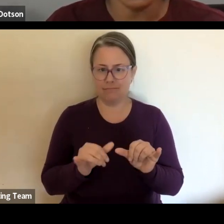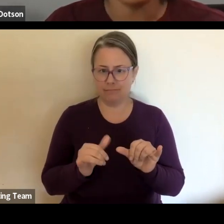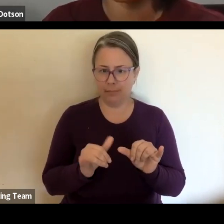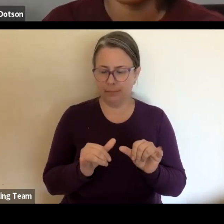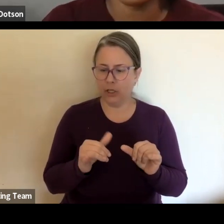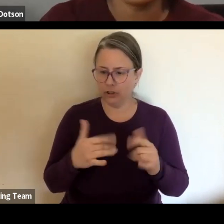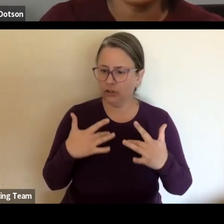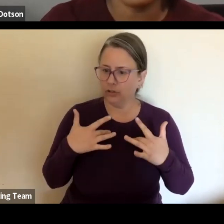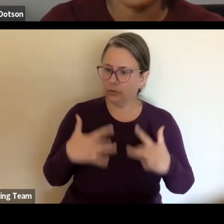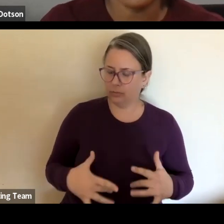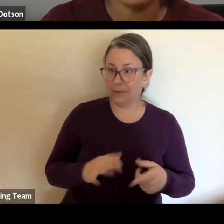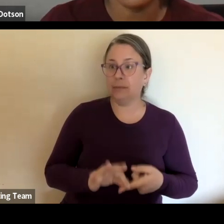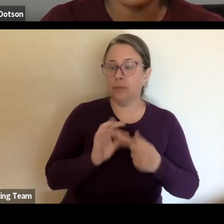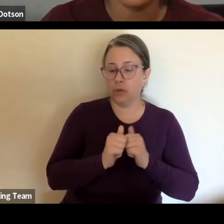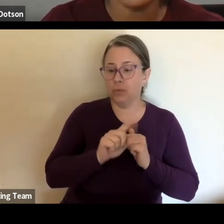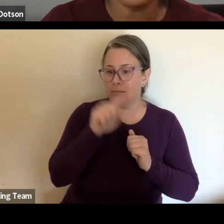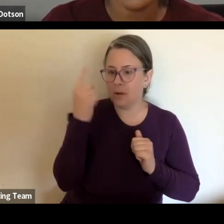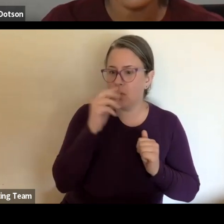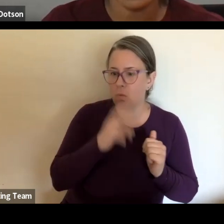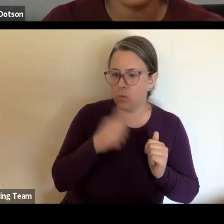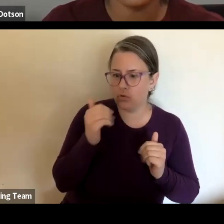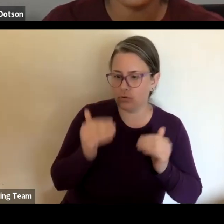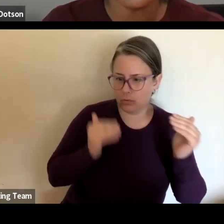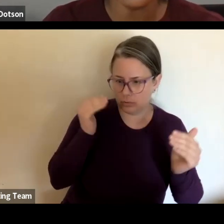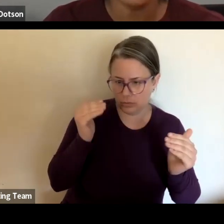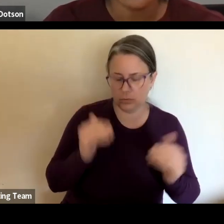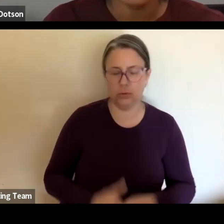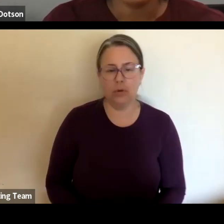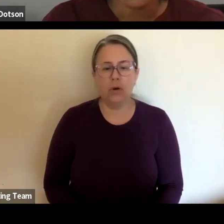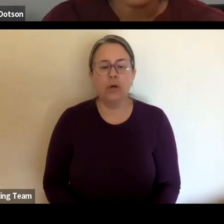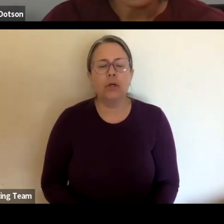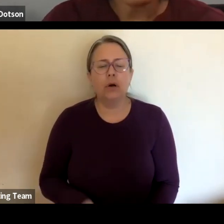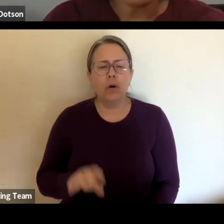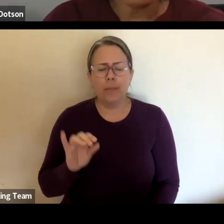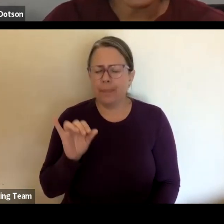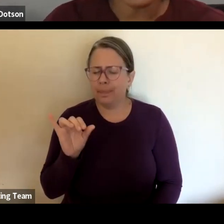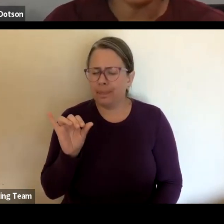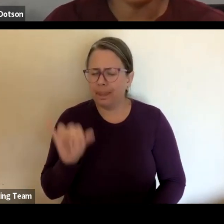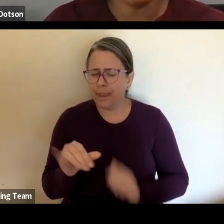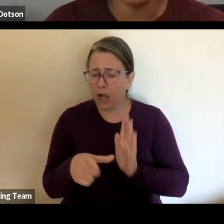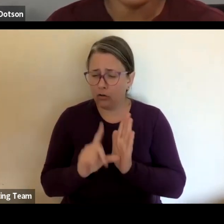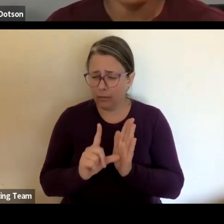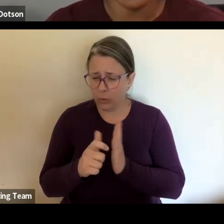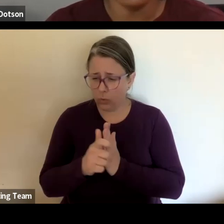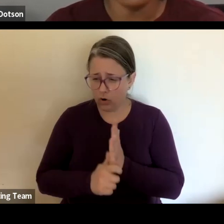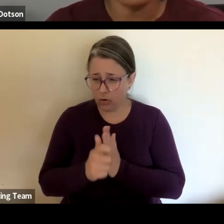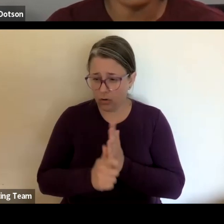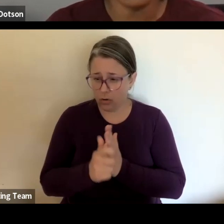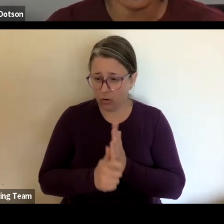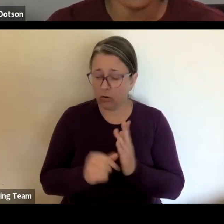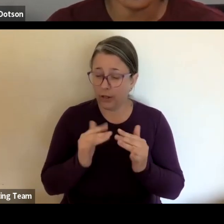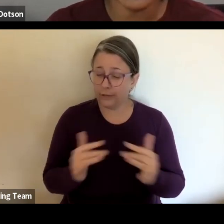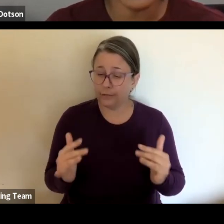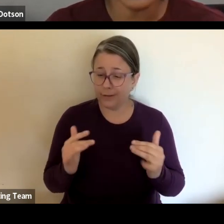one of the things that I recommended in that review article about the need for diversity in cognitive neuroscience, there are a